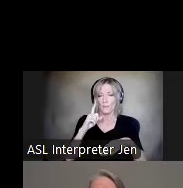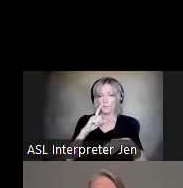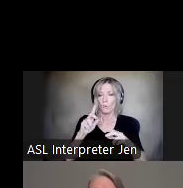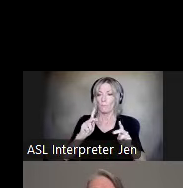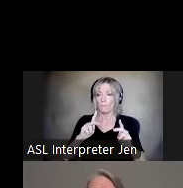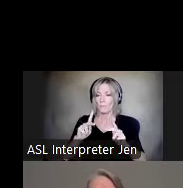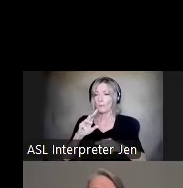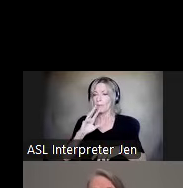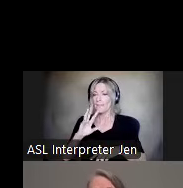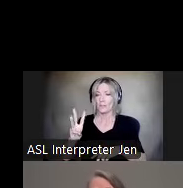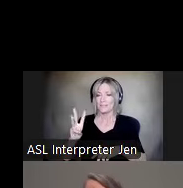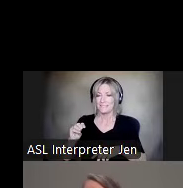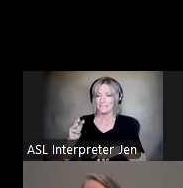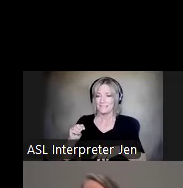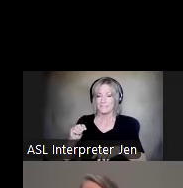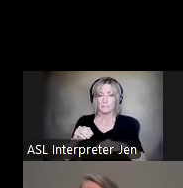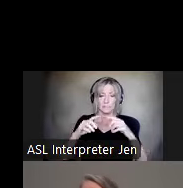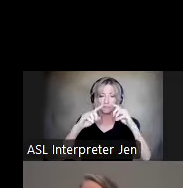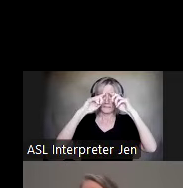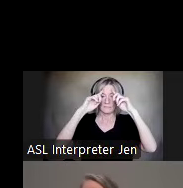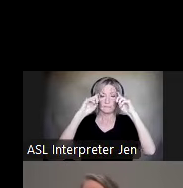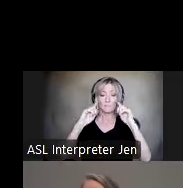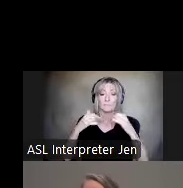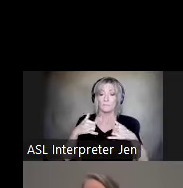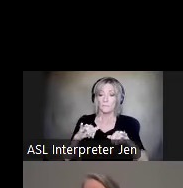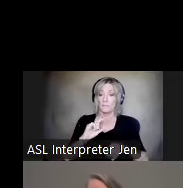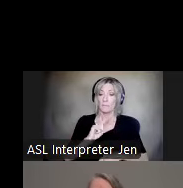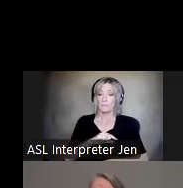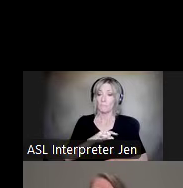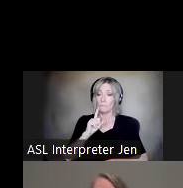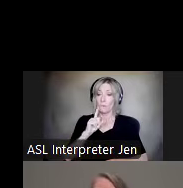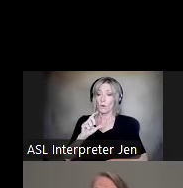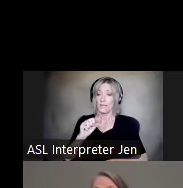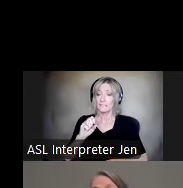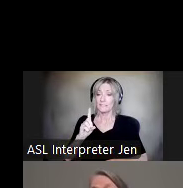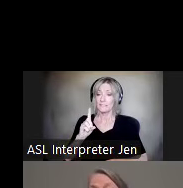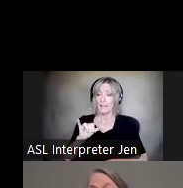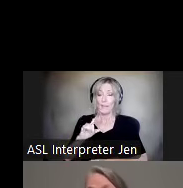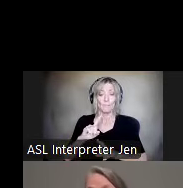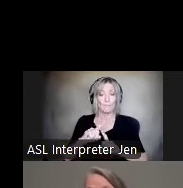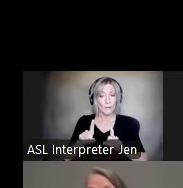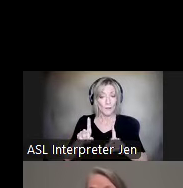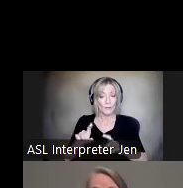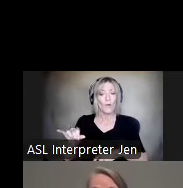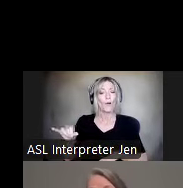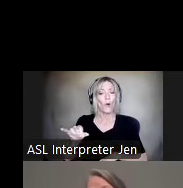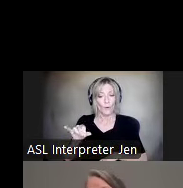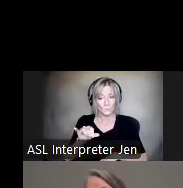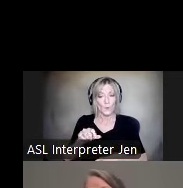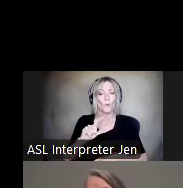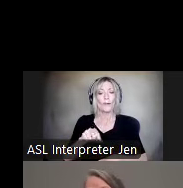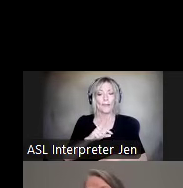60s, where they're still eligible for SSDI, but they're also eligible to